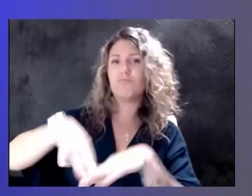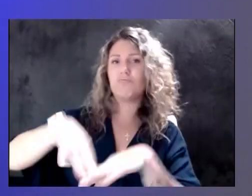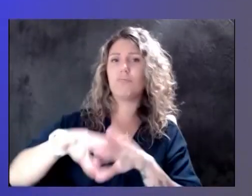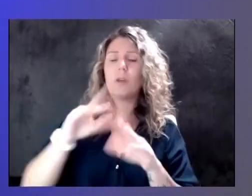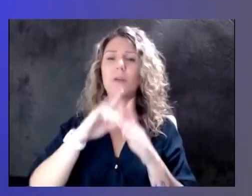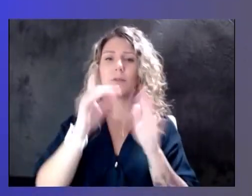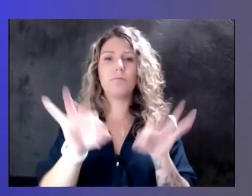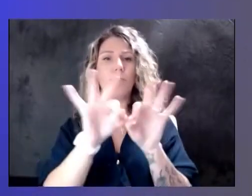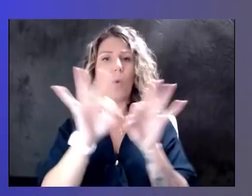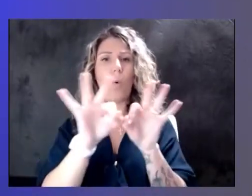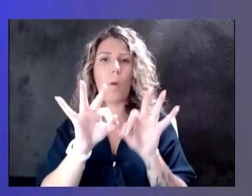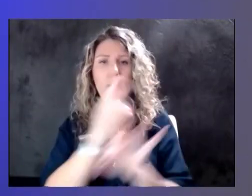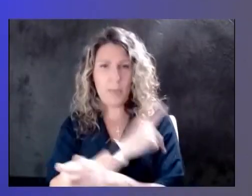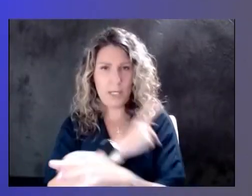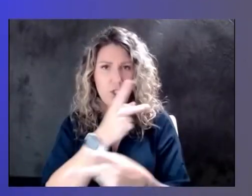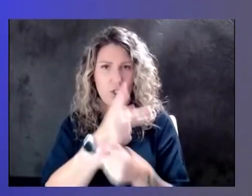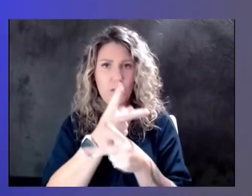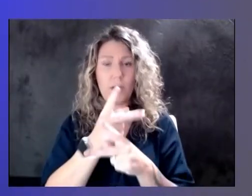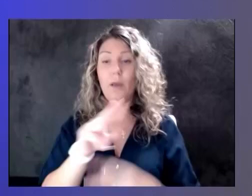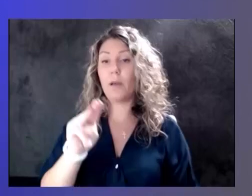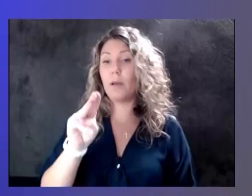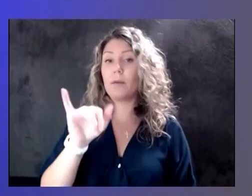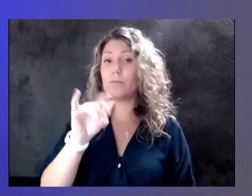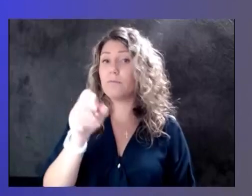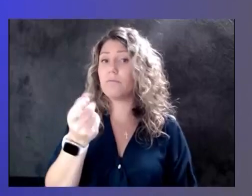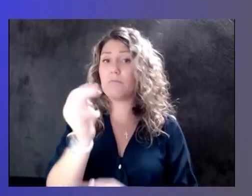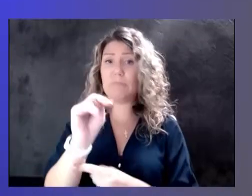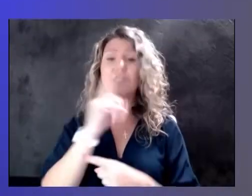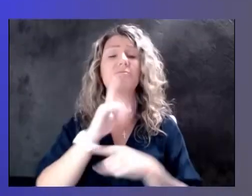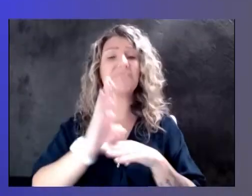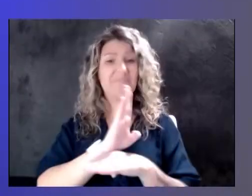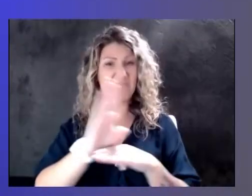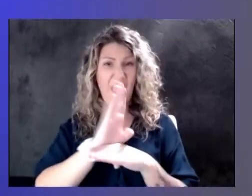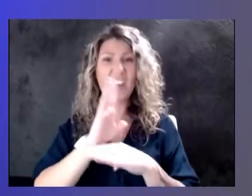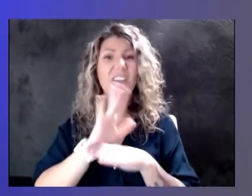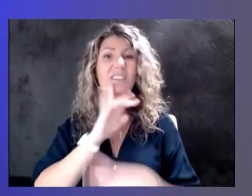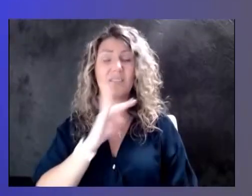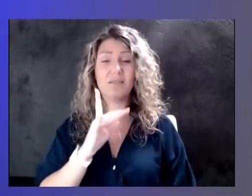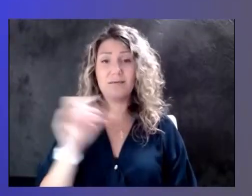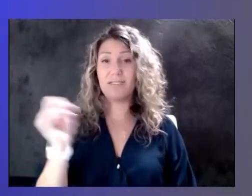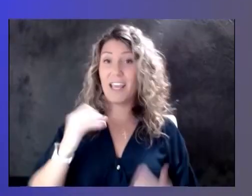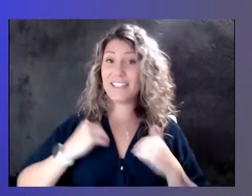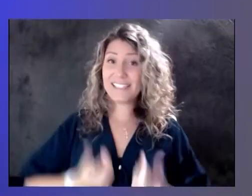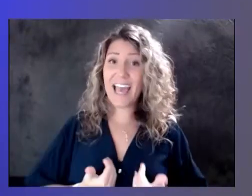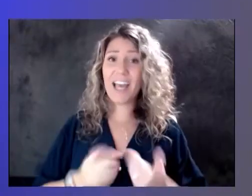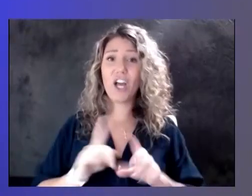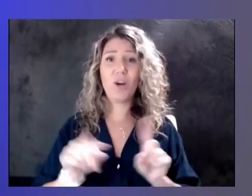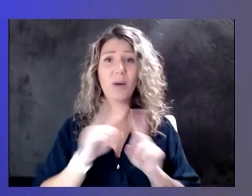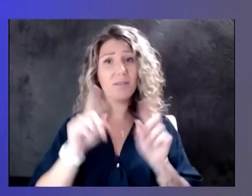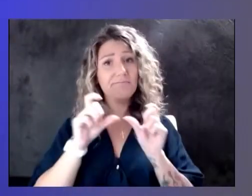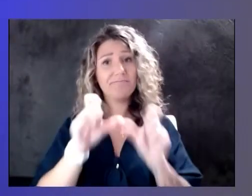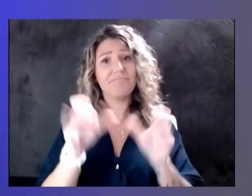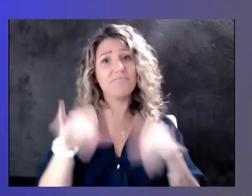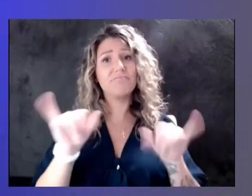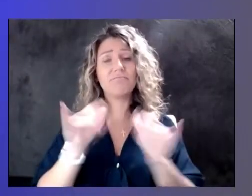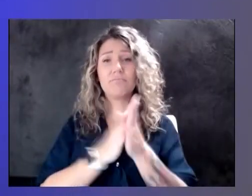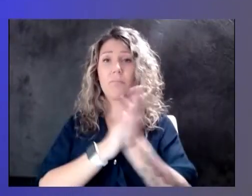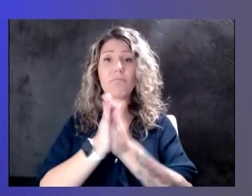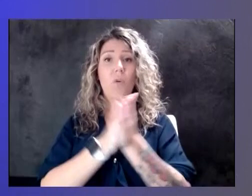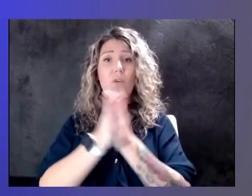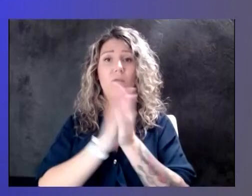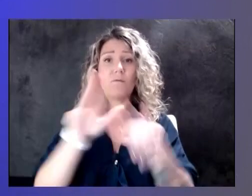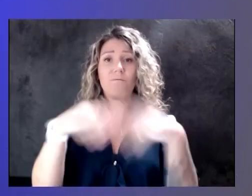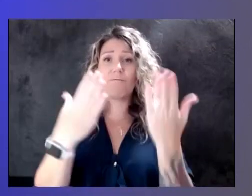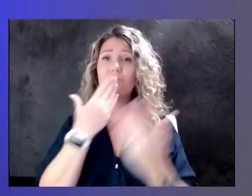care mission, and so the labs are busy. Tired, but continue to be motivated to provide the best patient